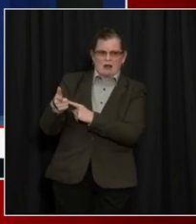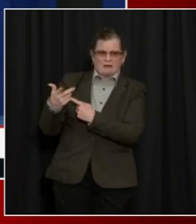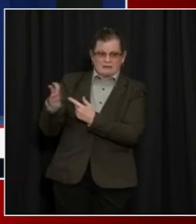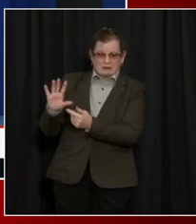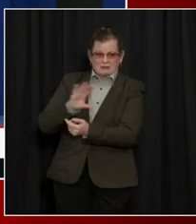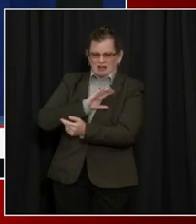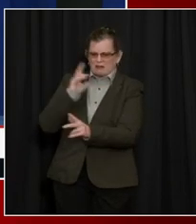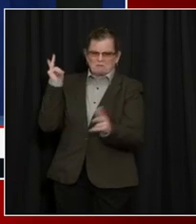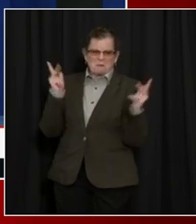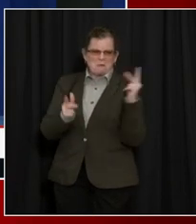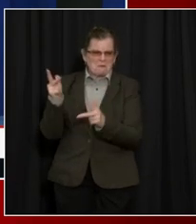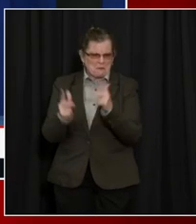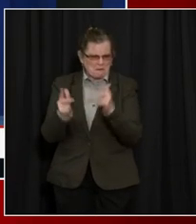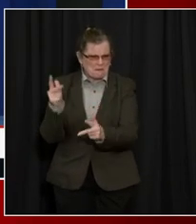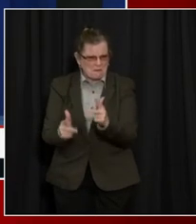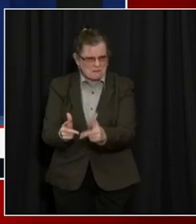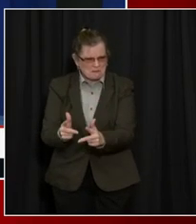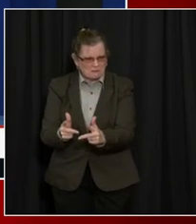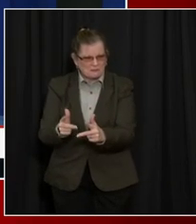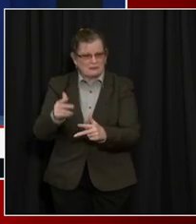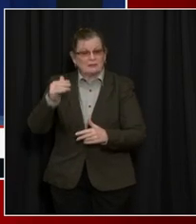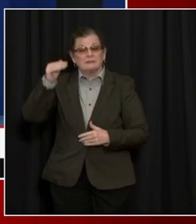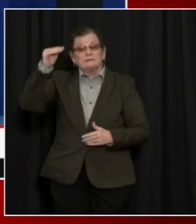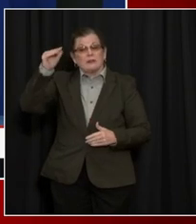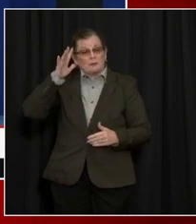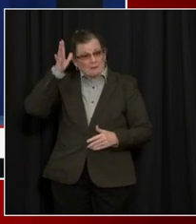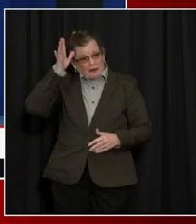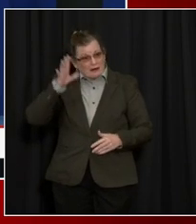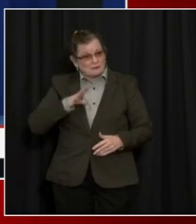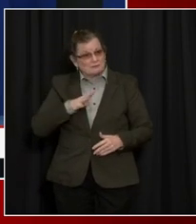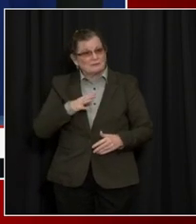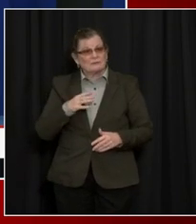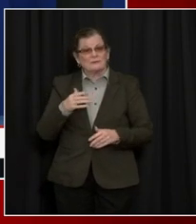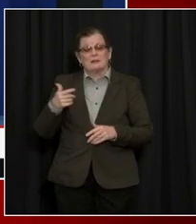residential complex suffering from multiple gunshot wounds.